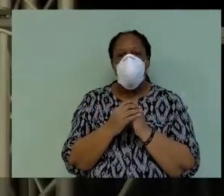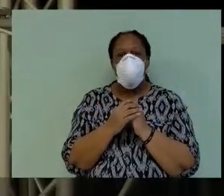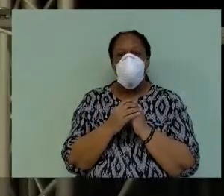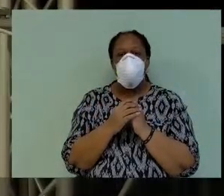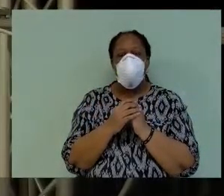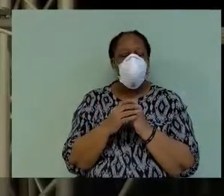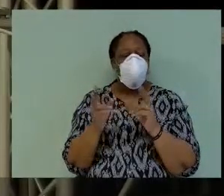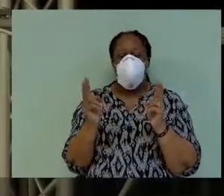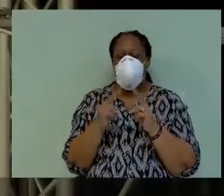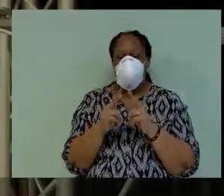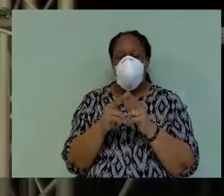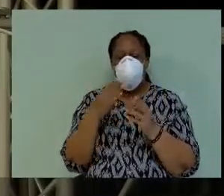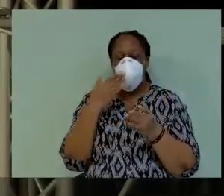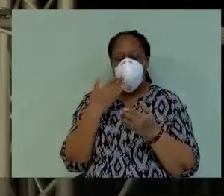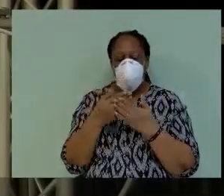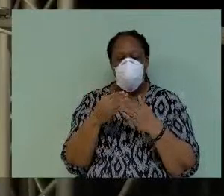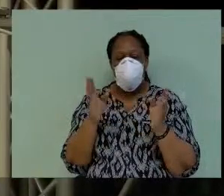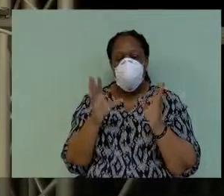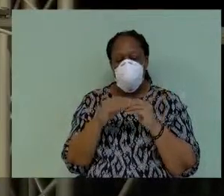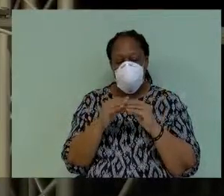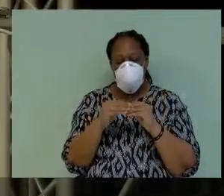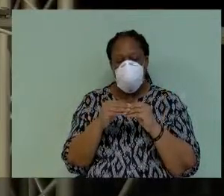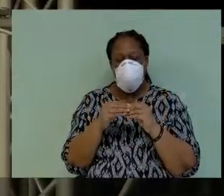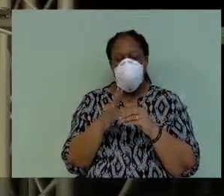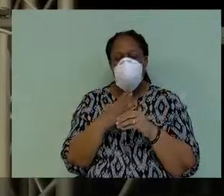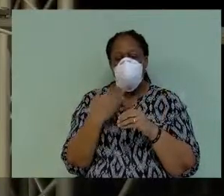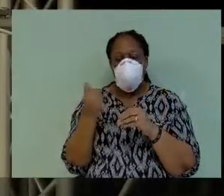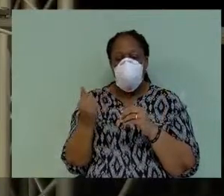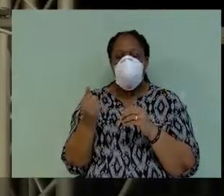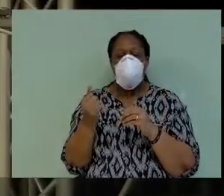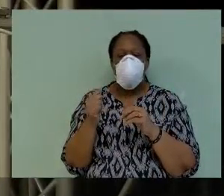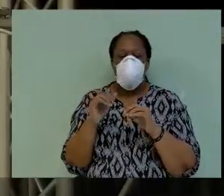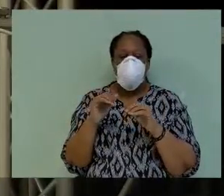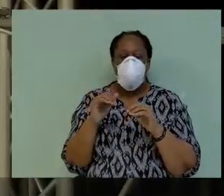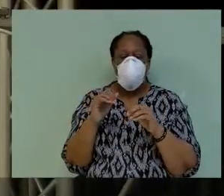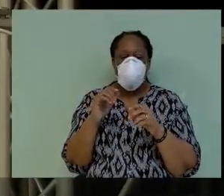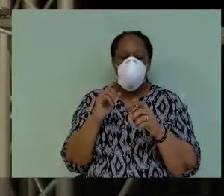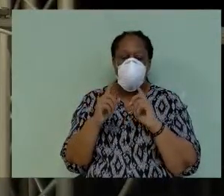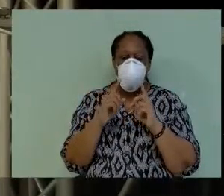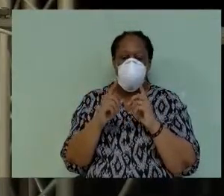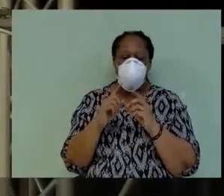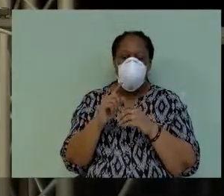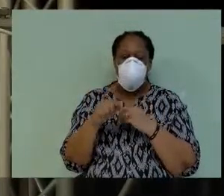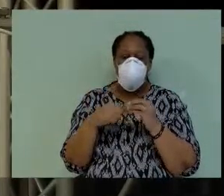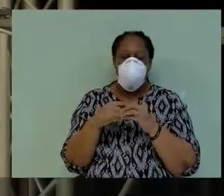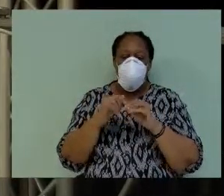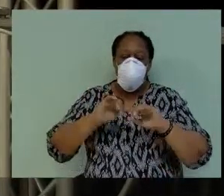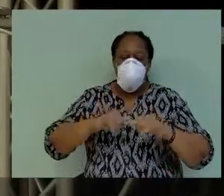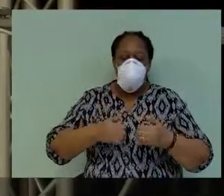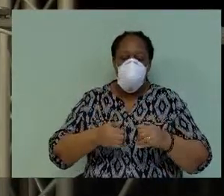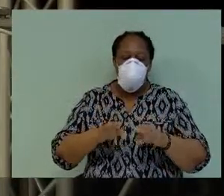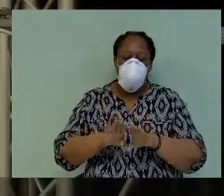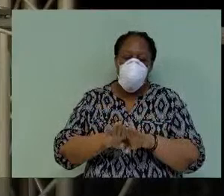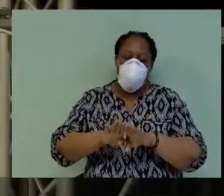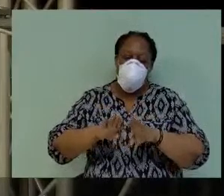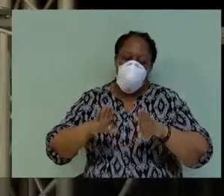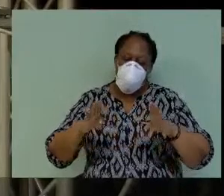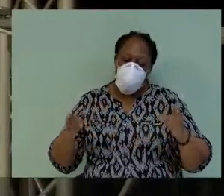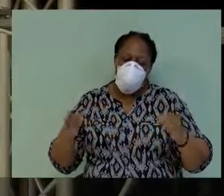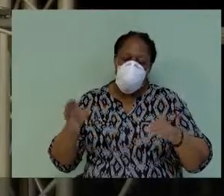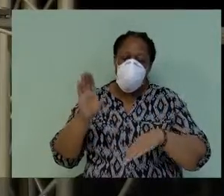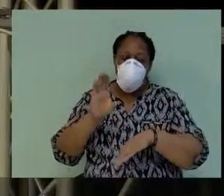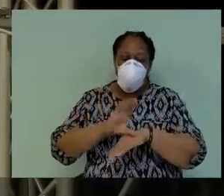clergies were involved in the discussions as to how do we reopen or we reopen